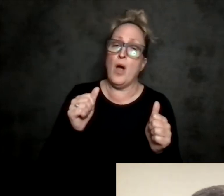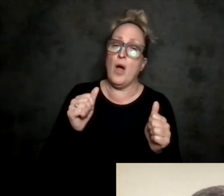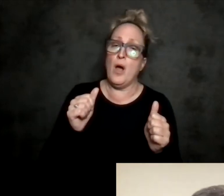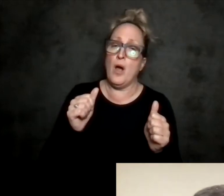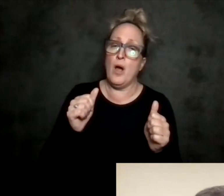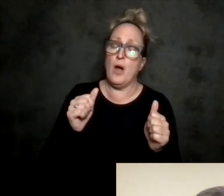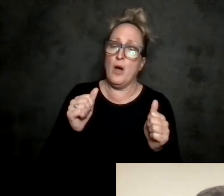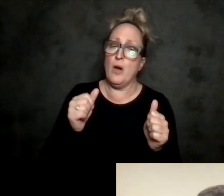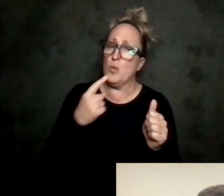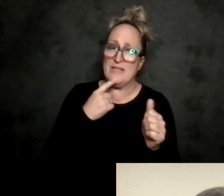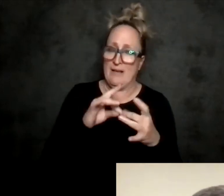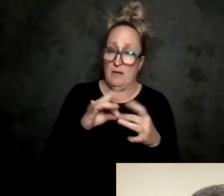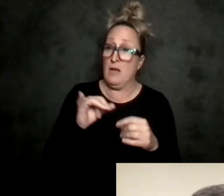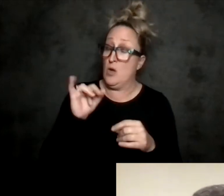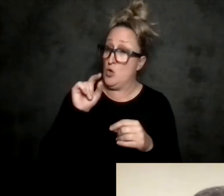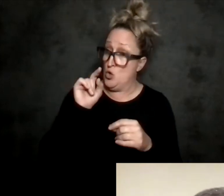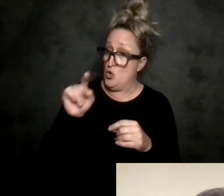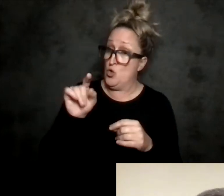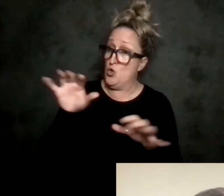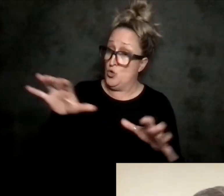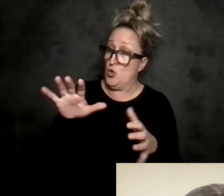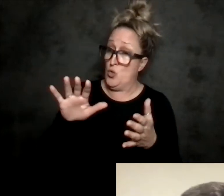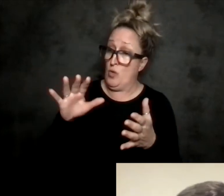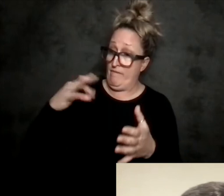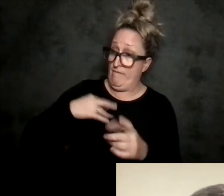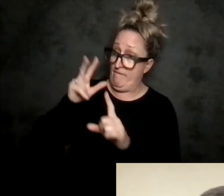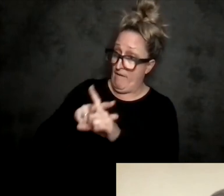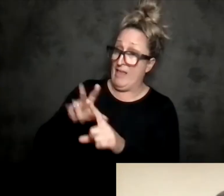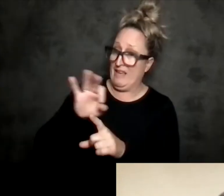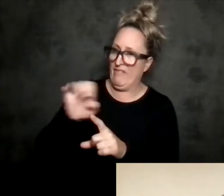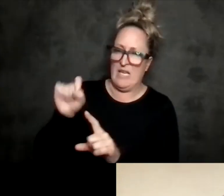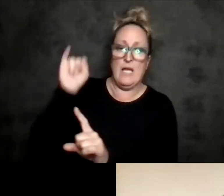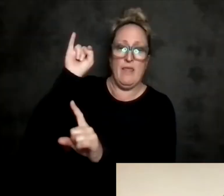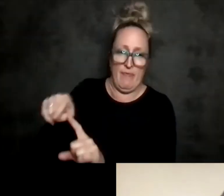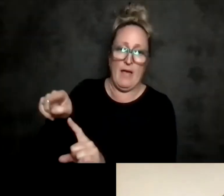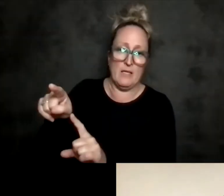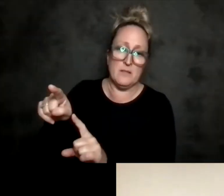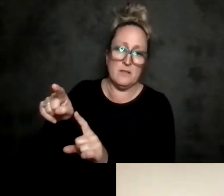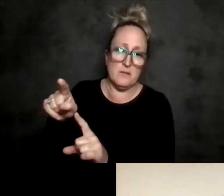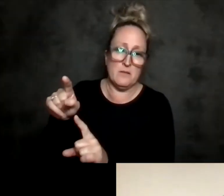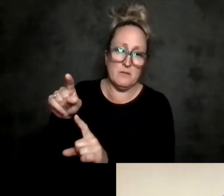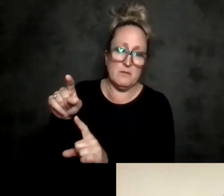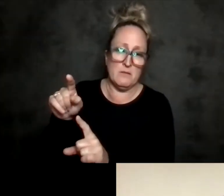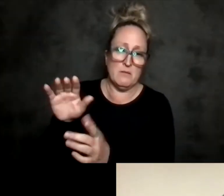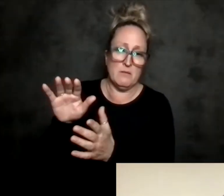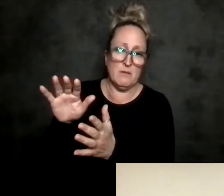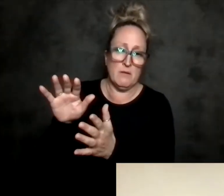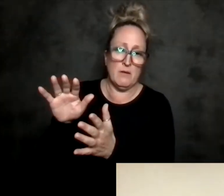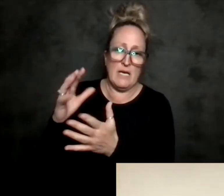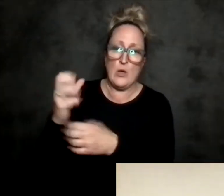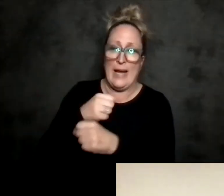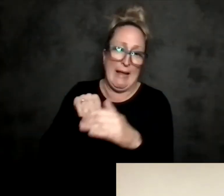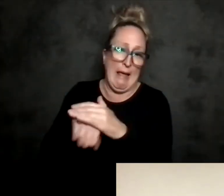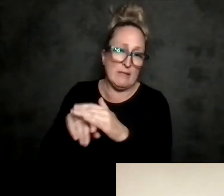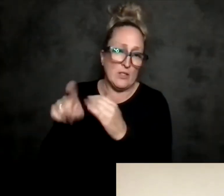We're basically saying that when you do your candidate filing fee, that is you effectively getting